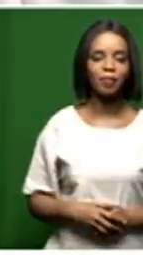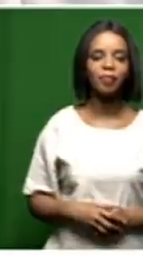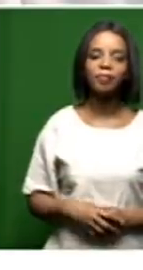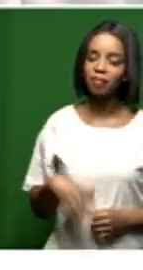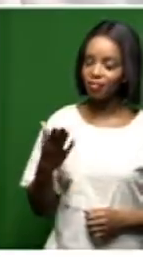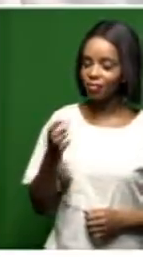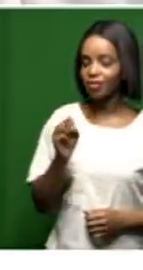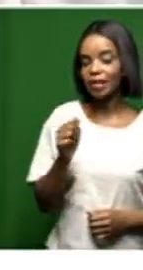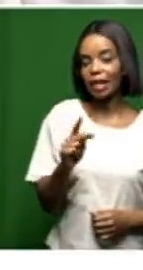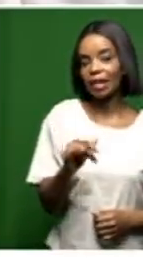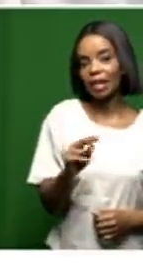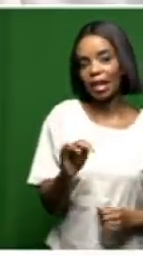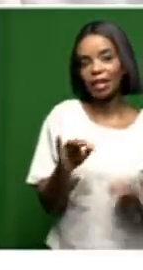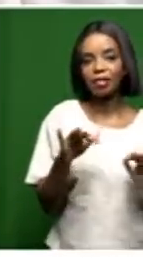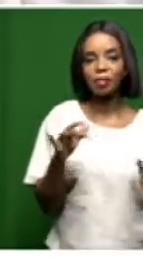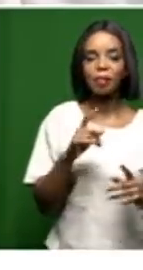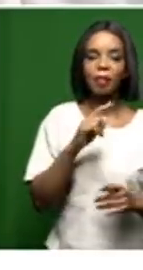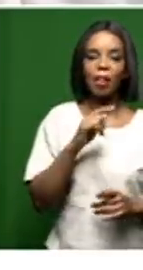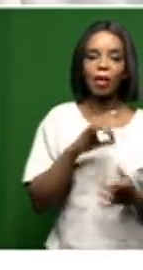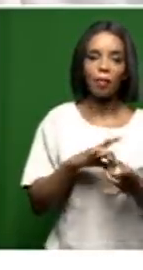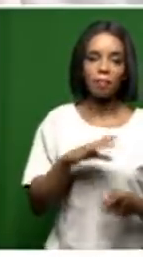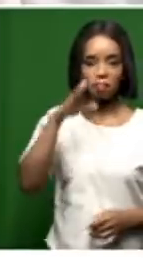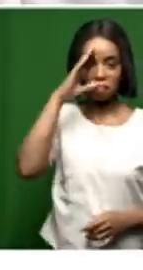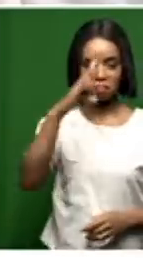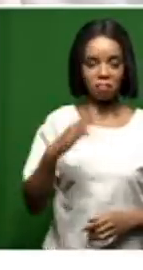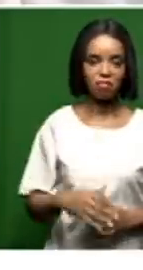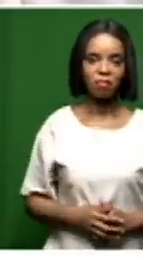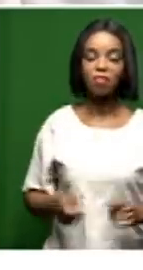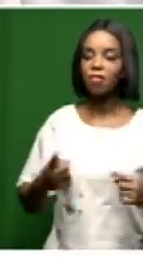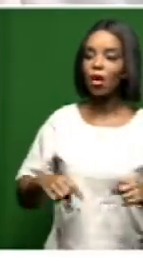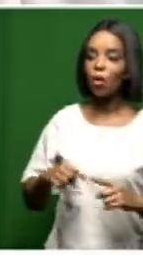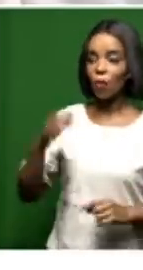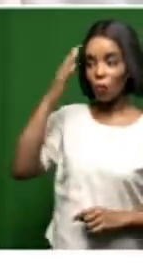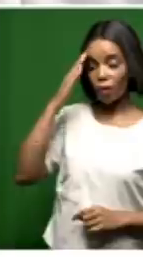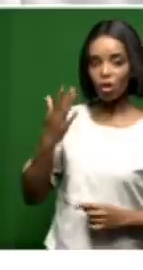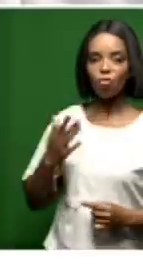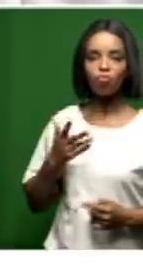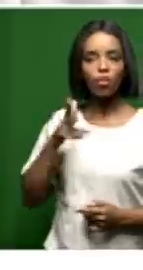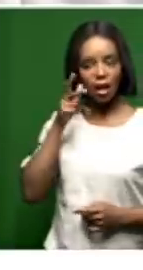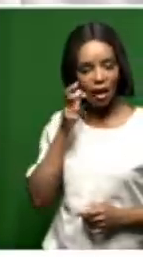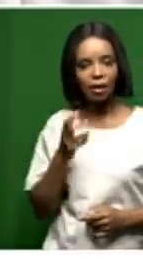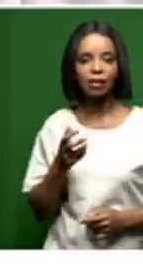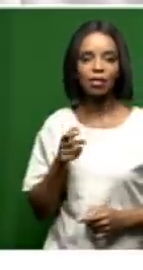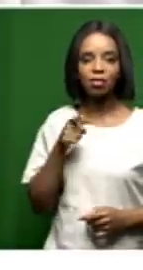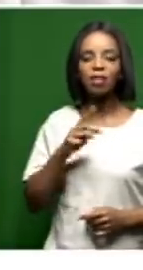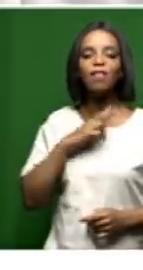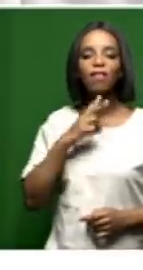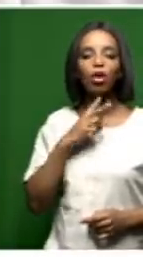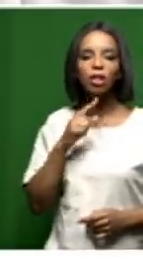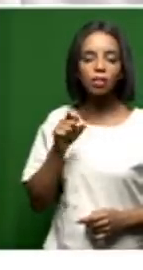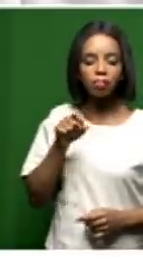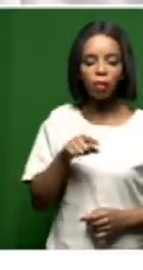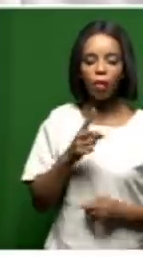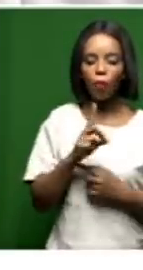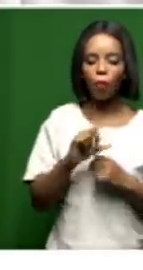Sakina and the viewers. So we know and we saw, we heard this leaked audio. It's been over a month